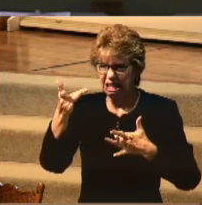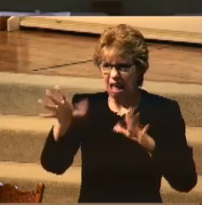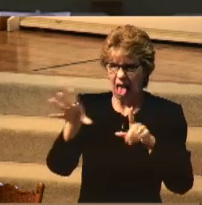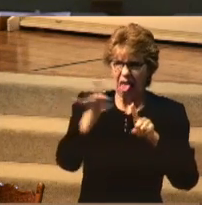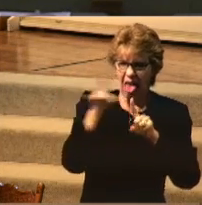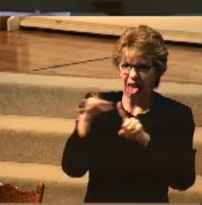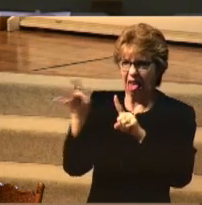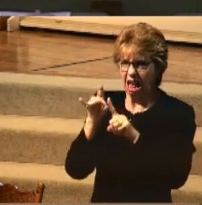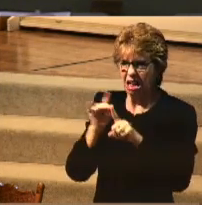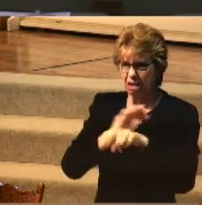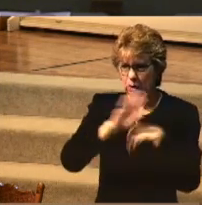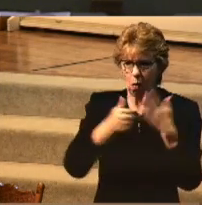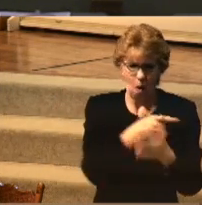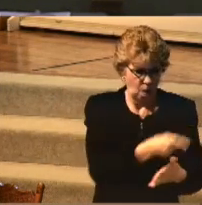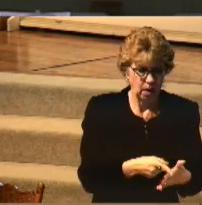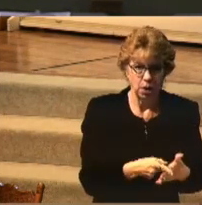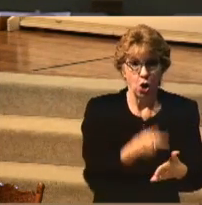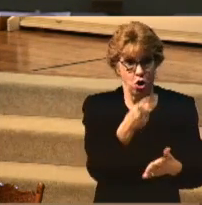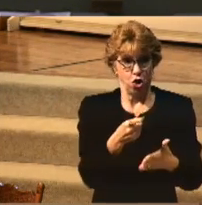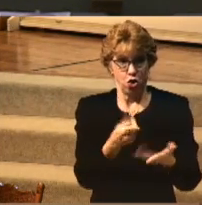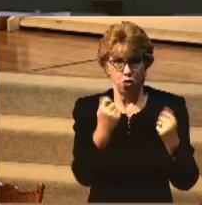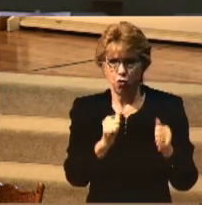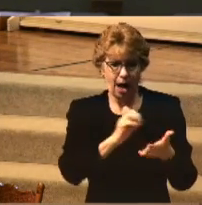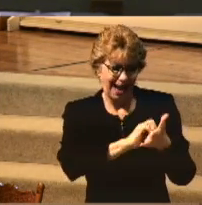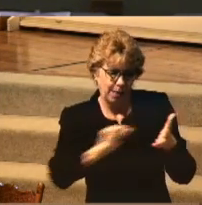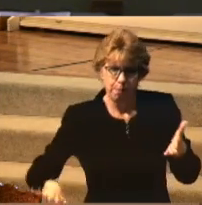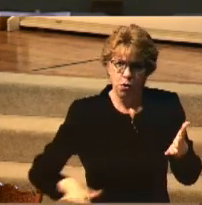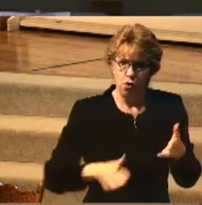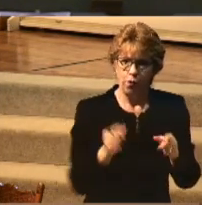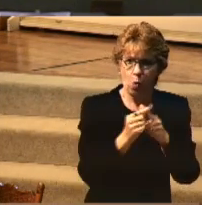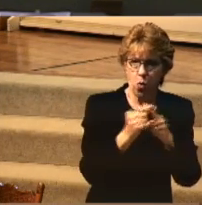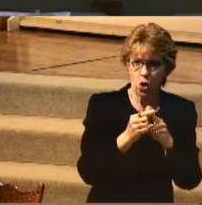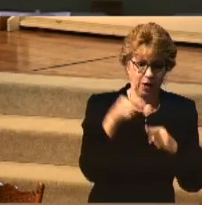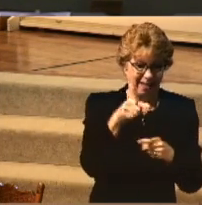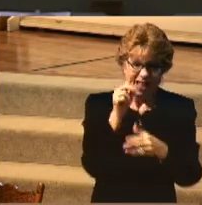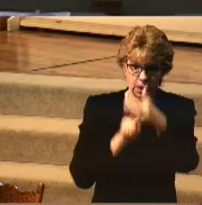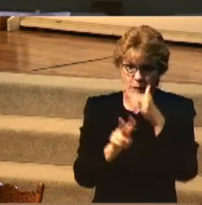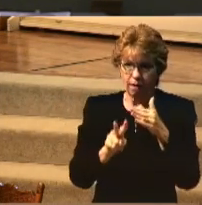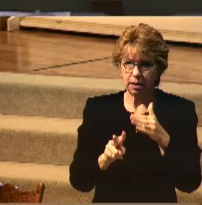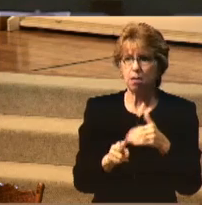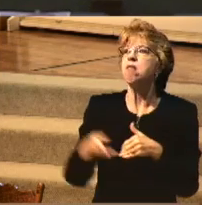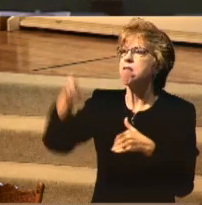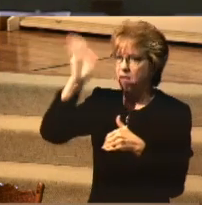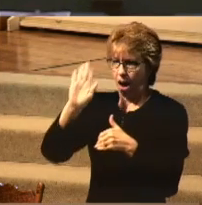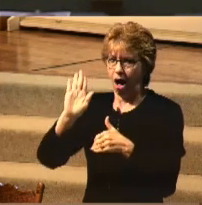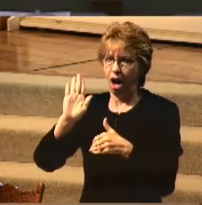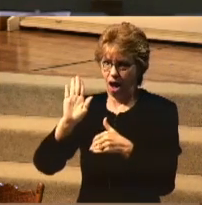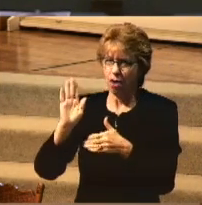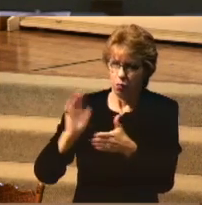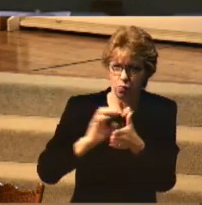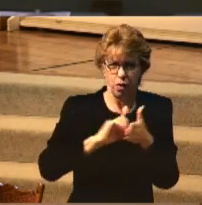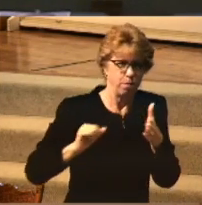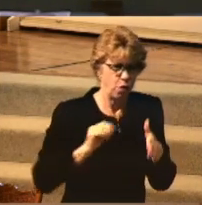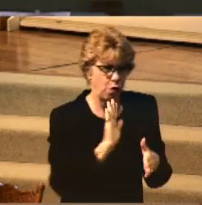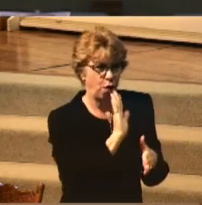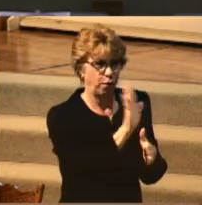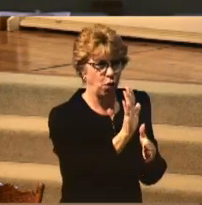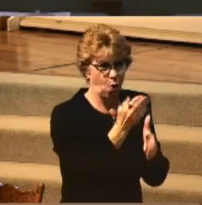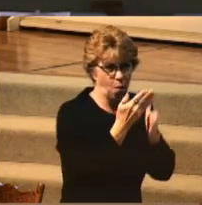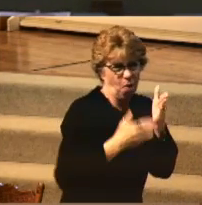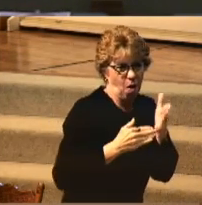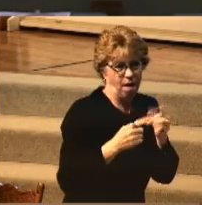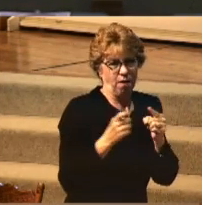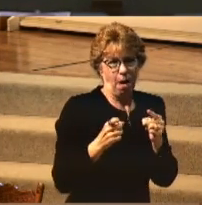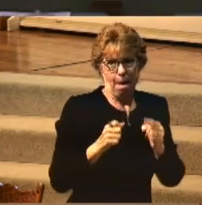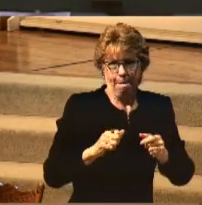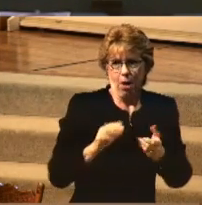shall take away from the words of the book of this prophecy, God shall take away his part out of the book of life